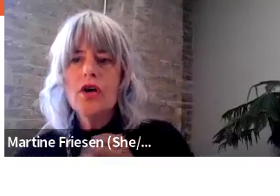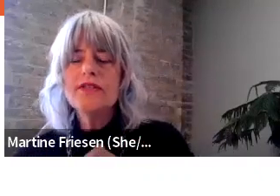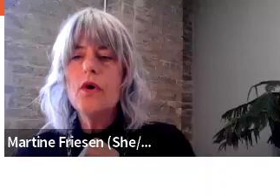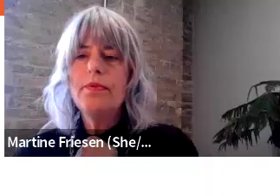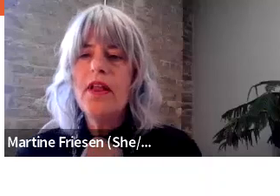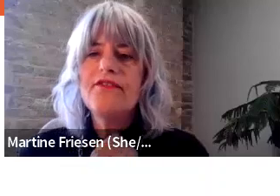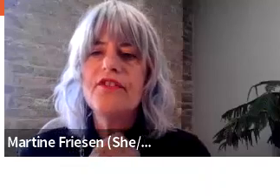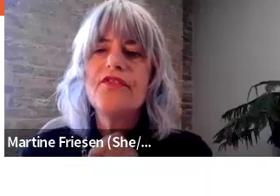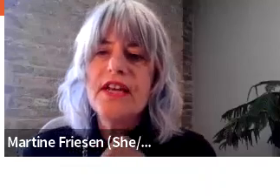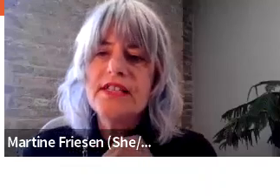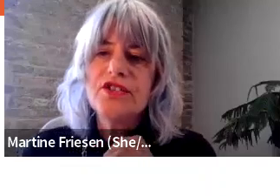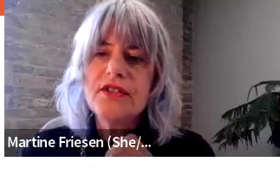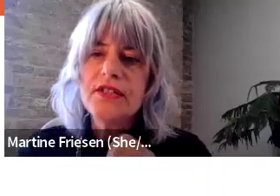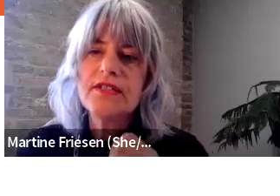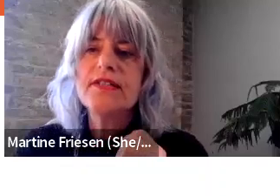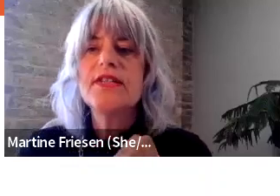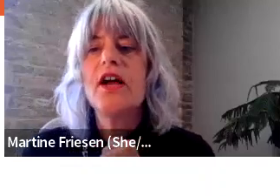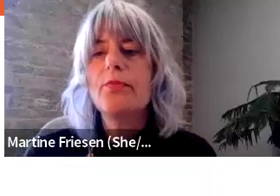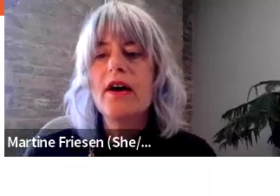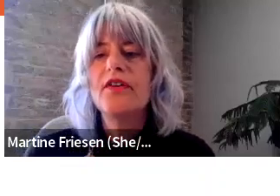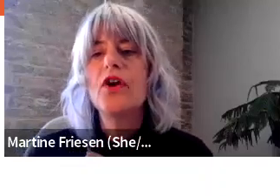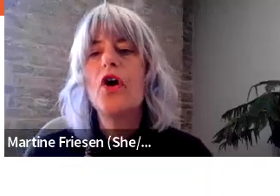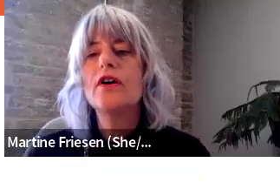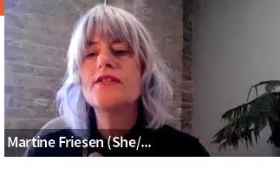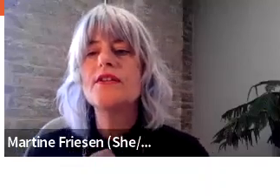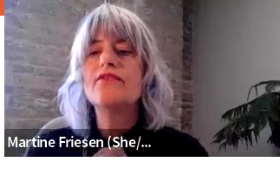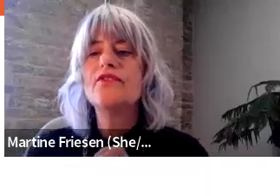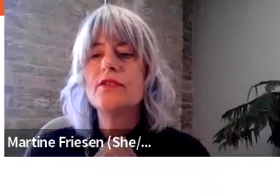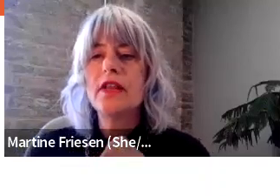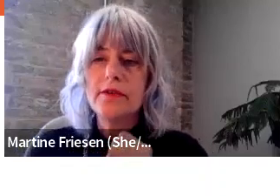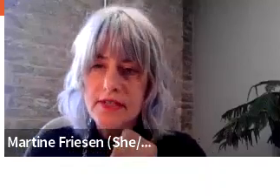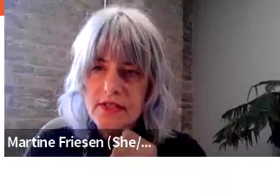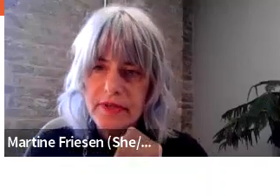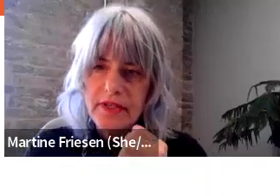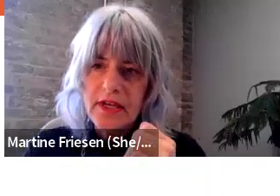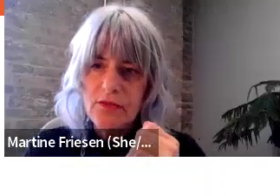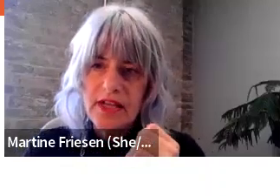You can also apply for financial assistance to help cover the costs of